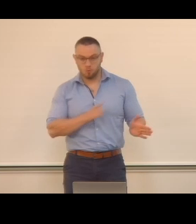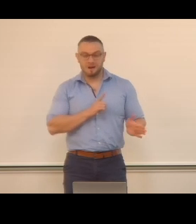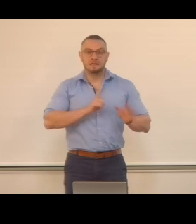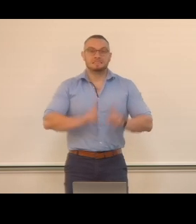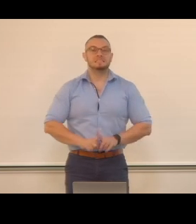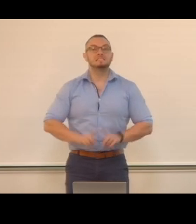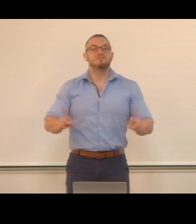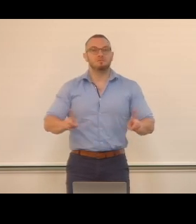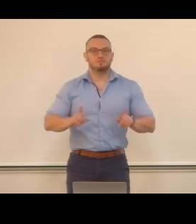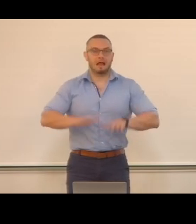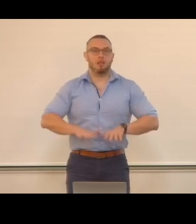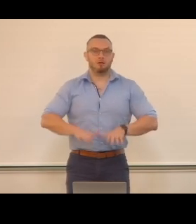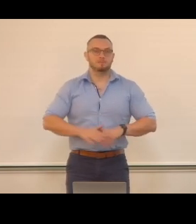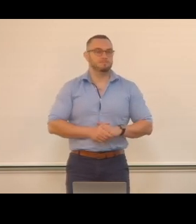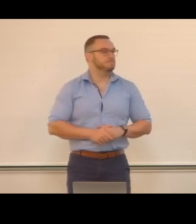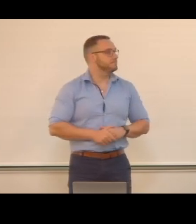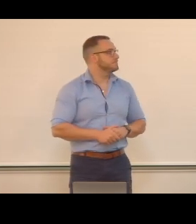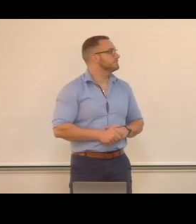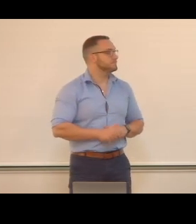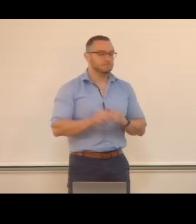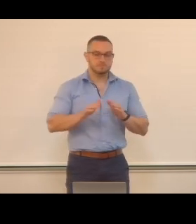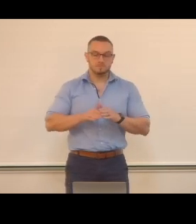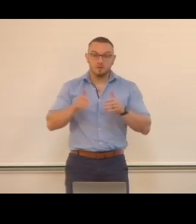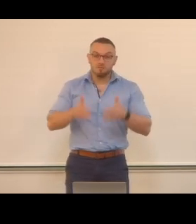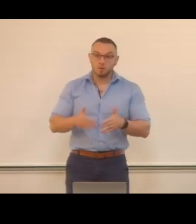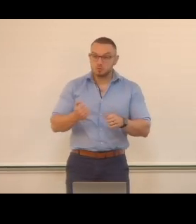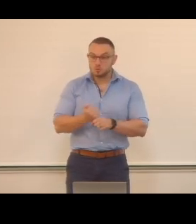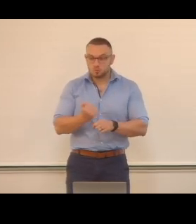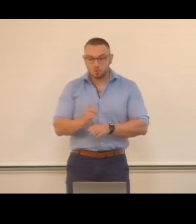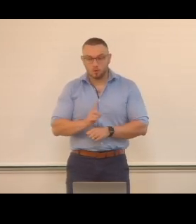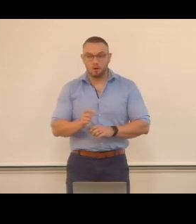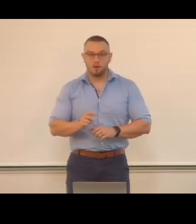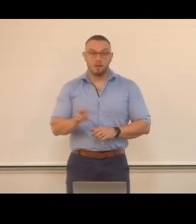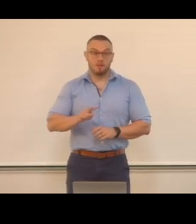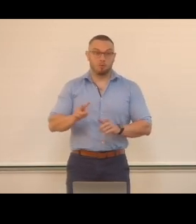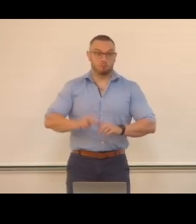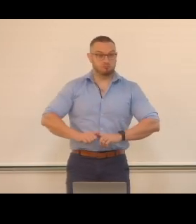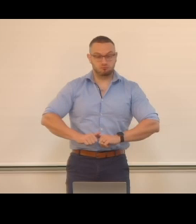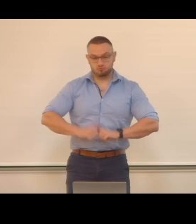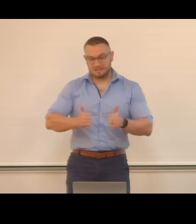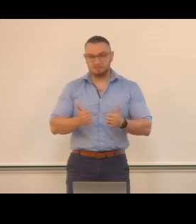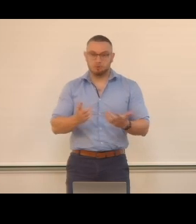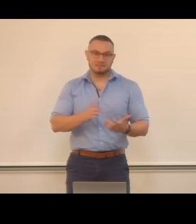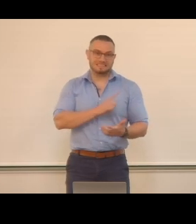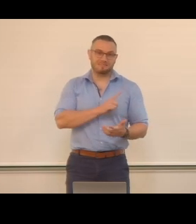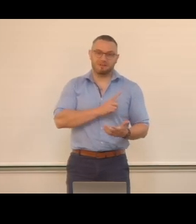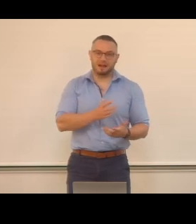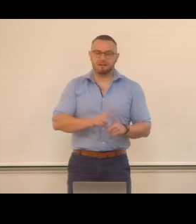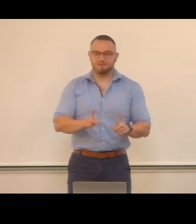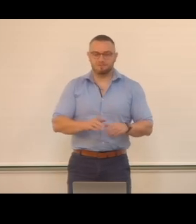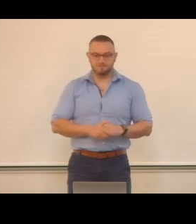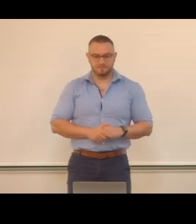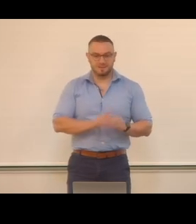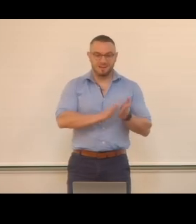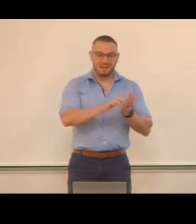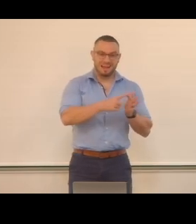different analogs and what they focus on and what they do really well. I mean, they're both great analogs, just for different reasons. HERA, you are